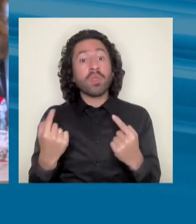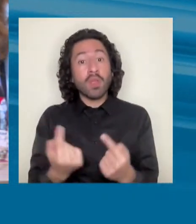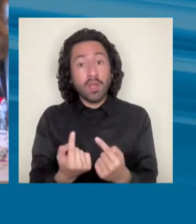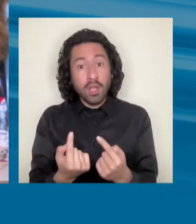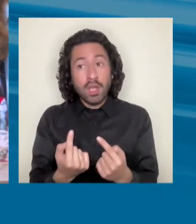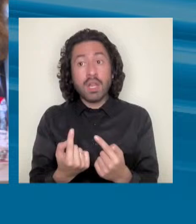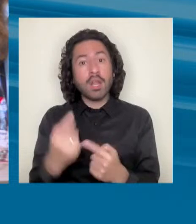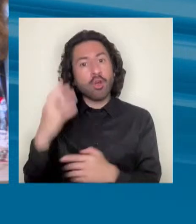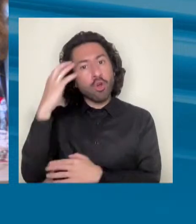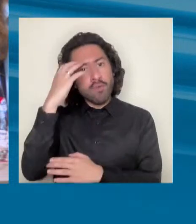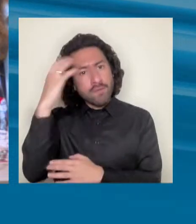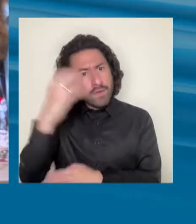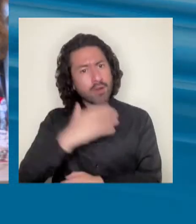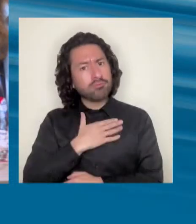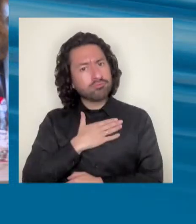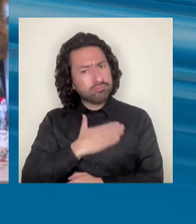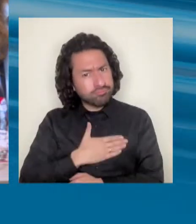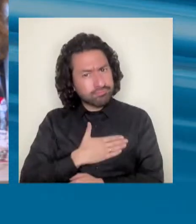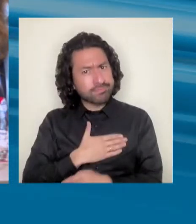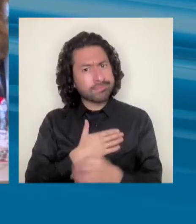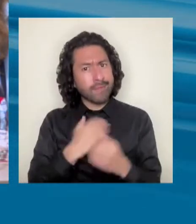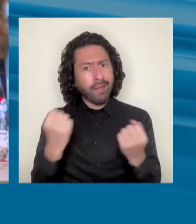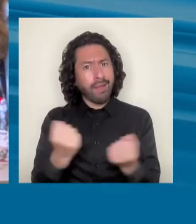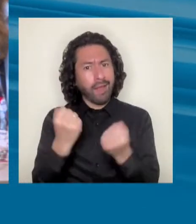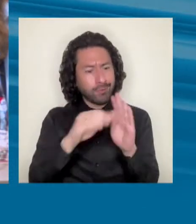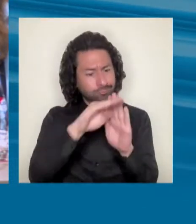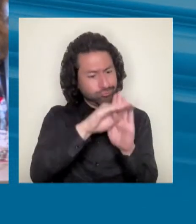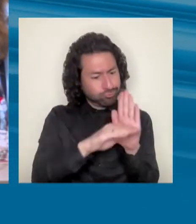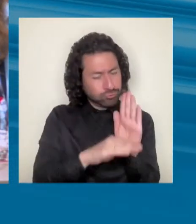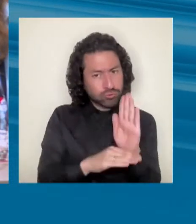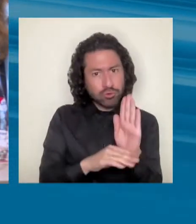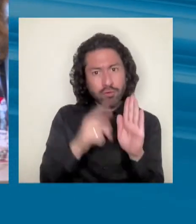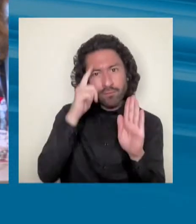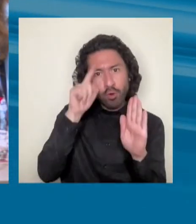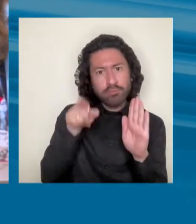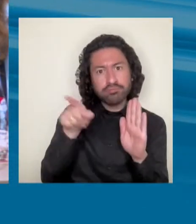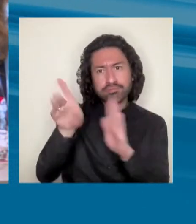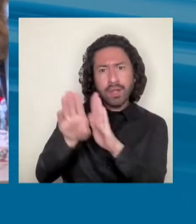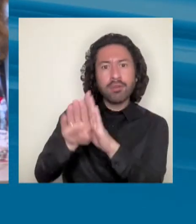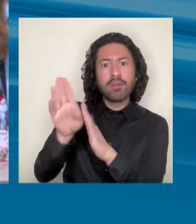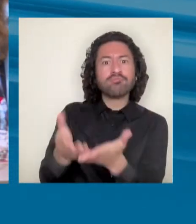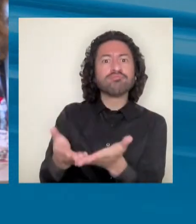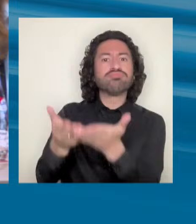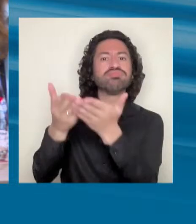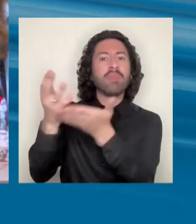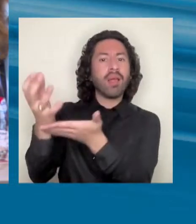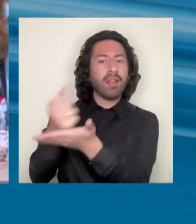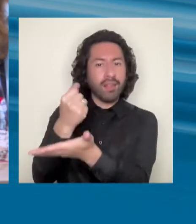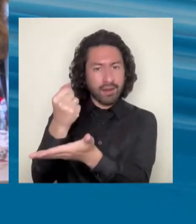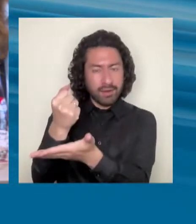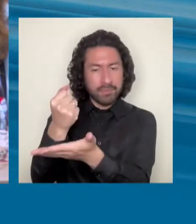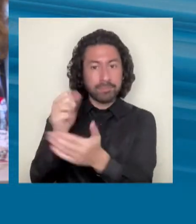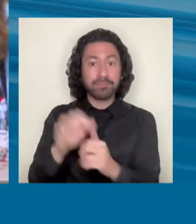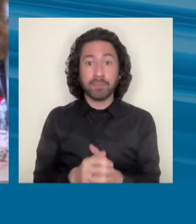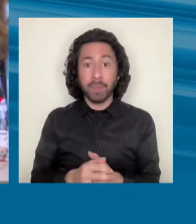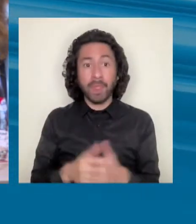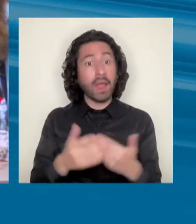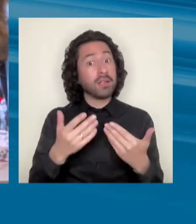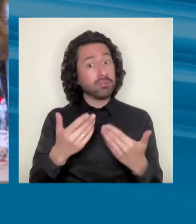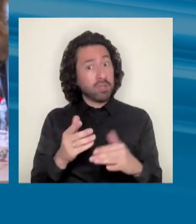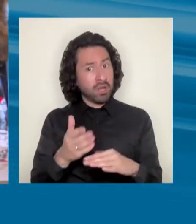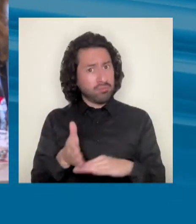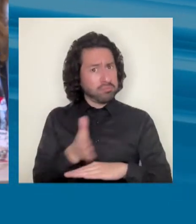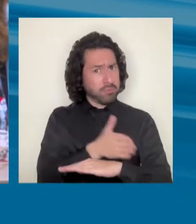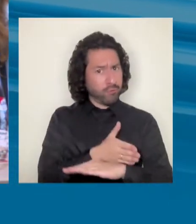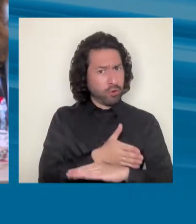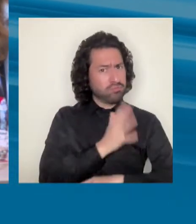resilient prosperity. As discussed and highlighted in various presentations made during the last few months, our programs and projects